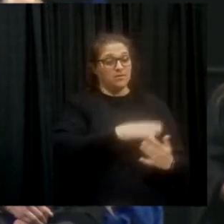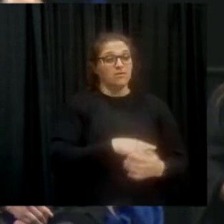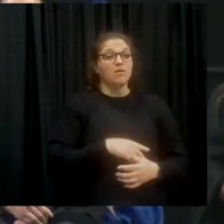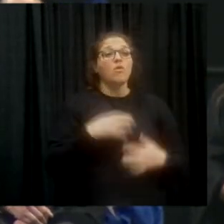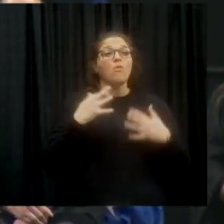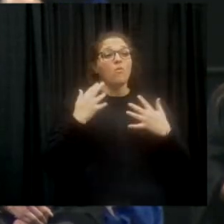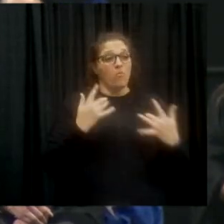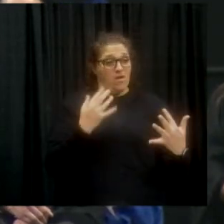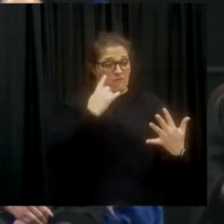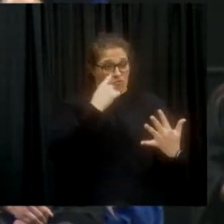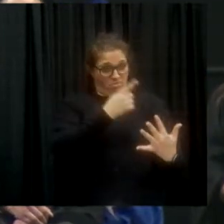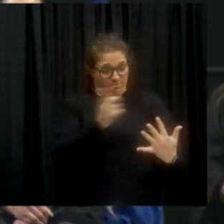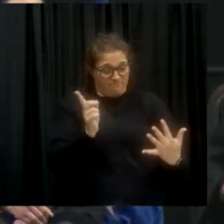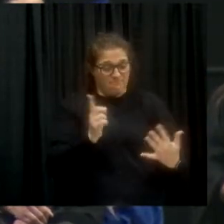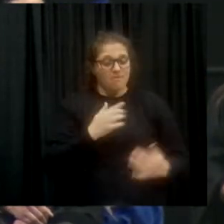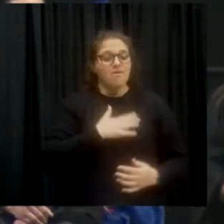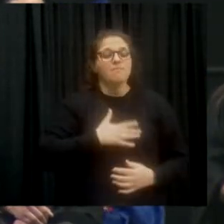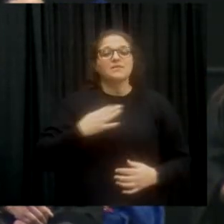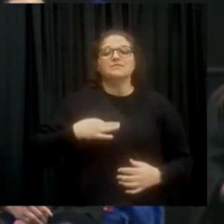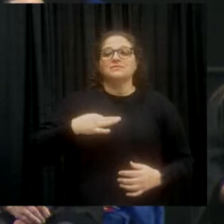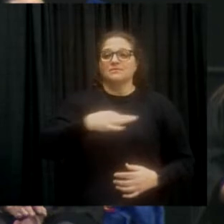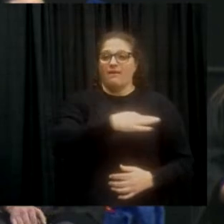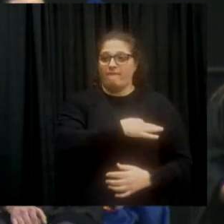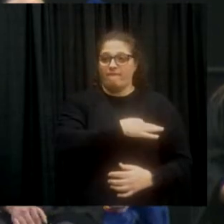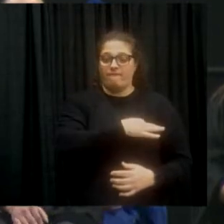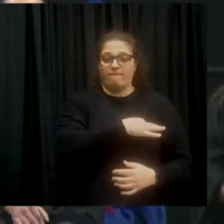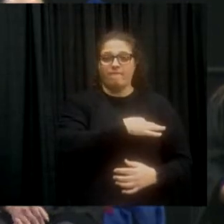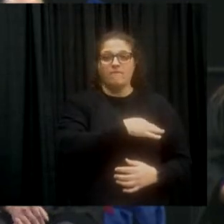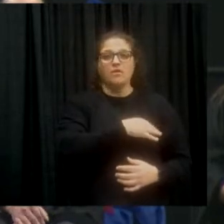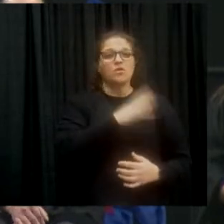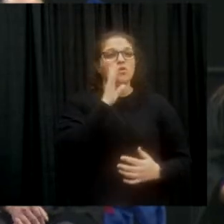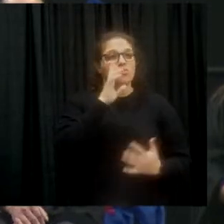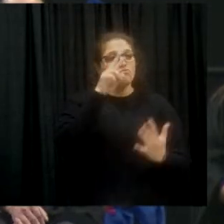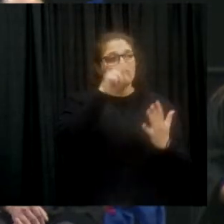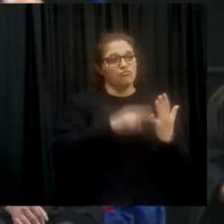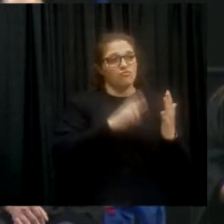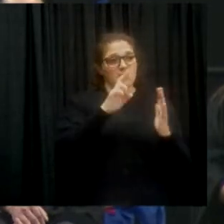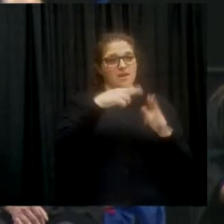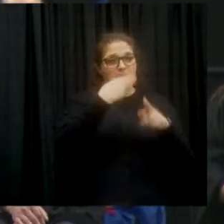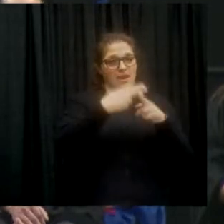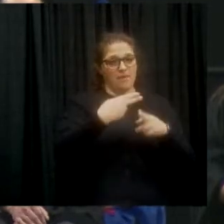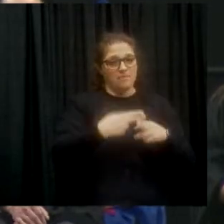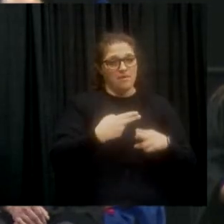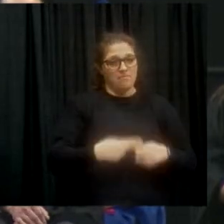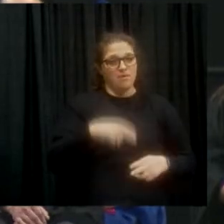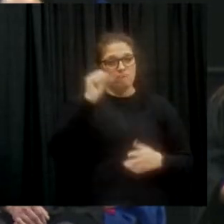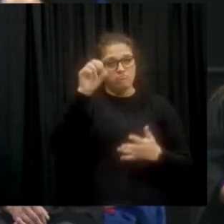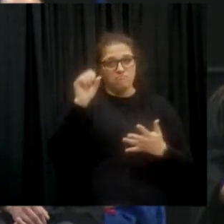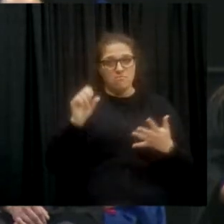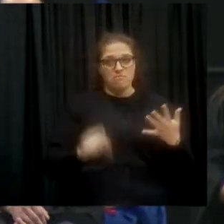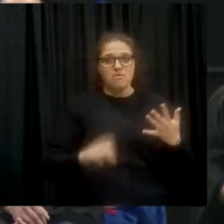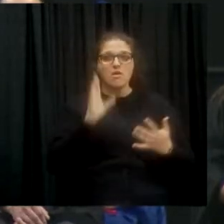While they are assembling, the following faculty members who will read the roll this evening, please come forward.